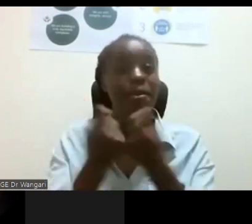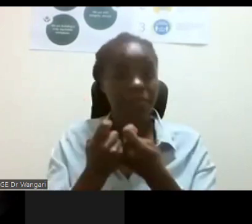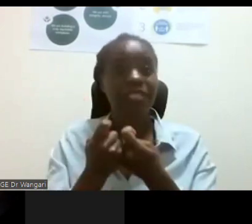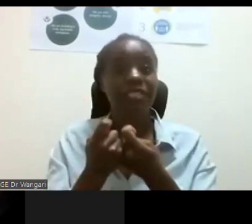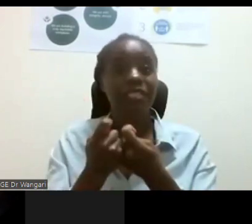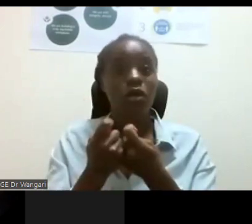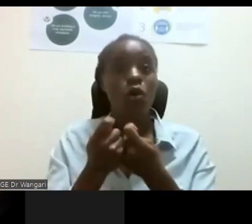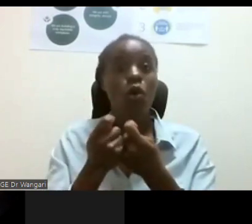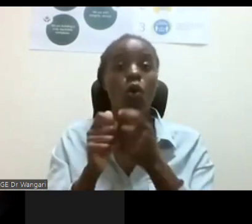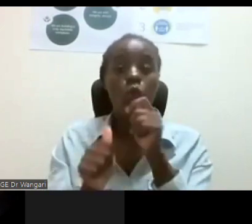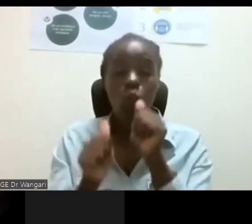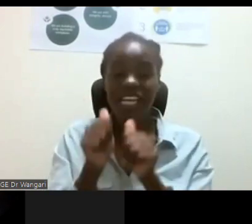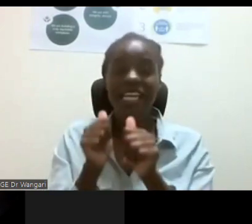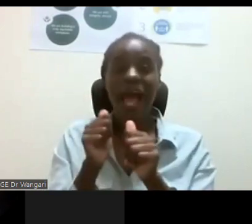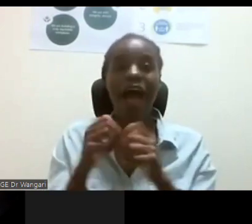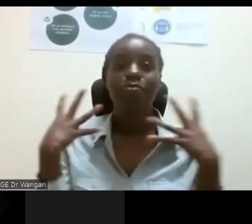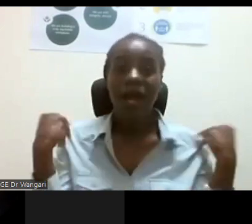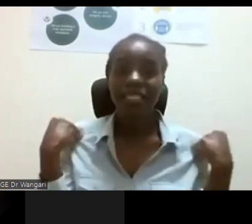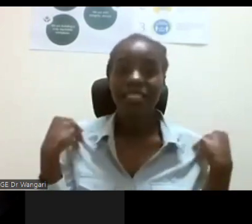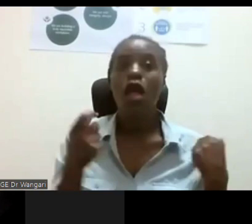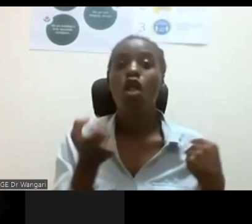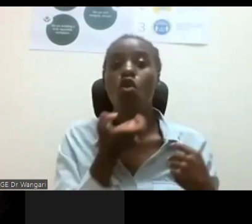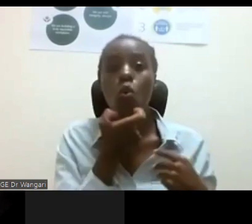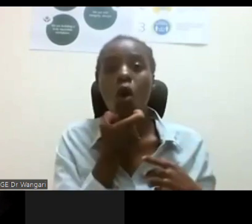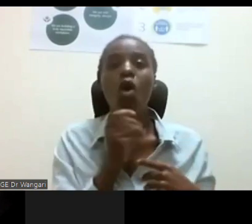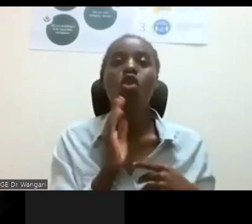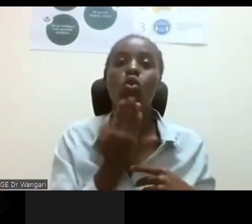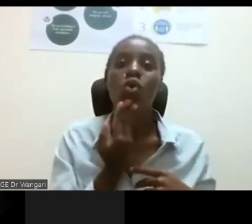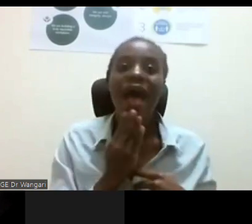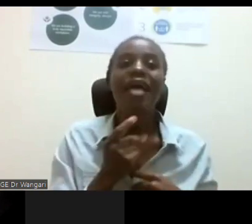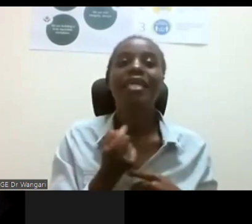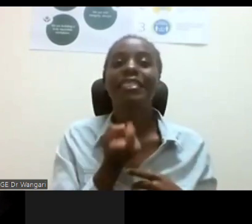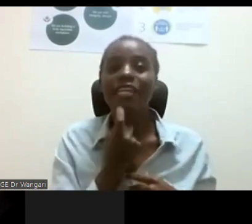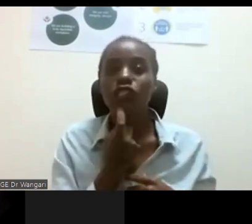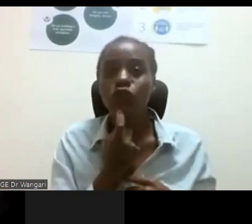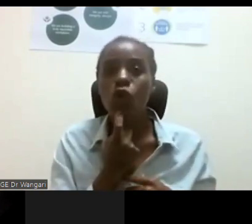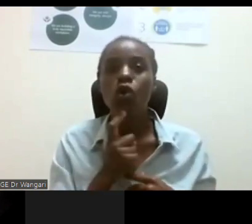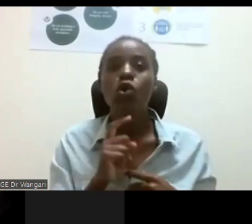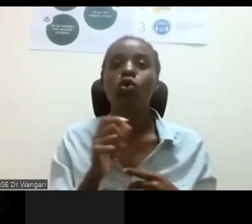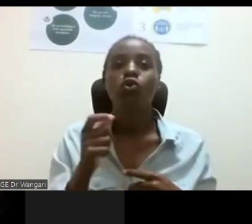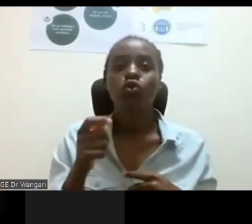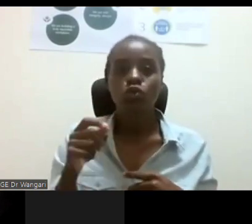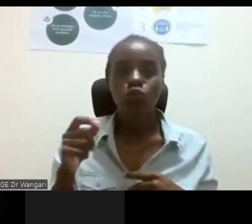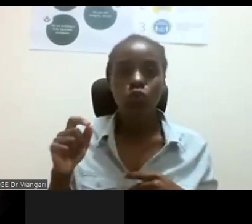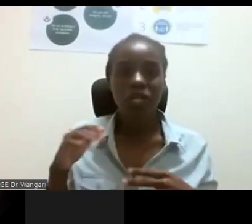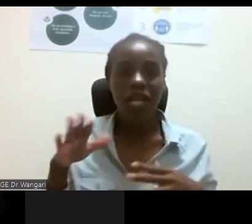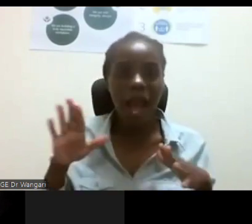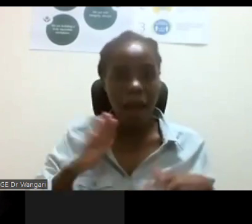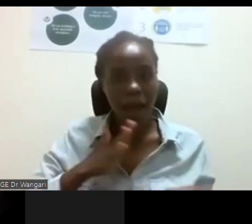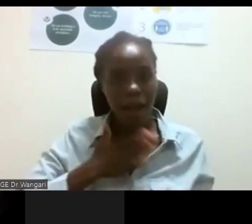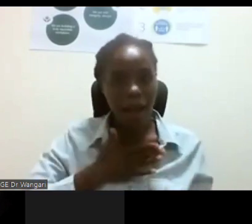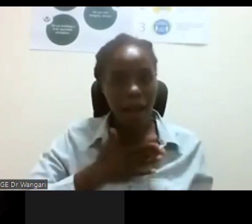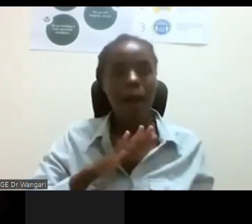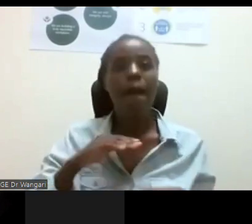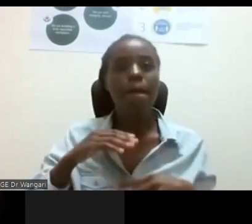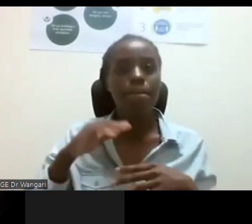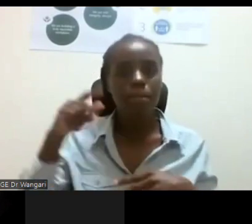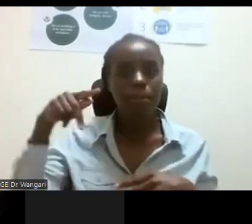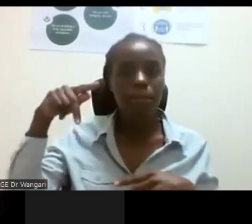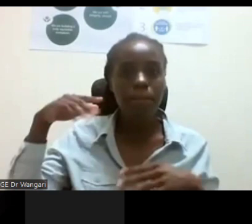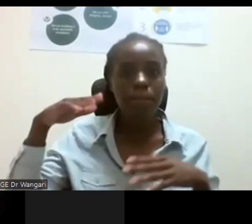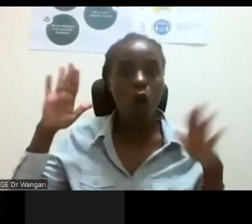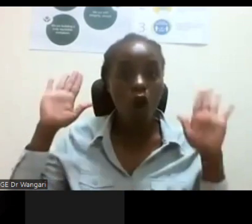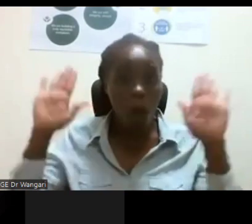practicing, especially the Luo, Luya, Teso, Turkana, and the Pokomo, who are not practicing. Many of healthcare workers are